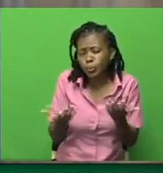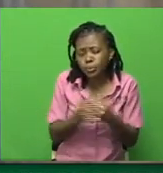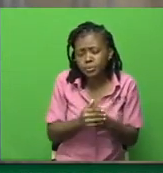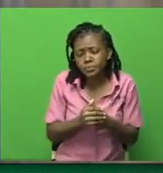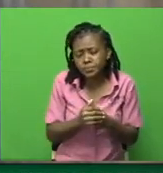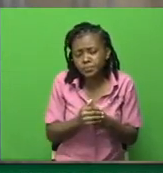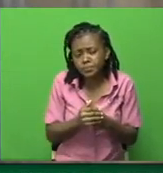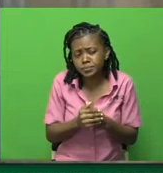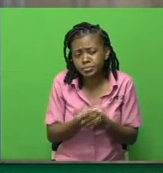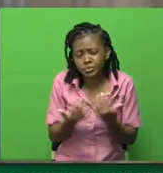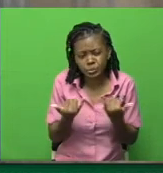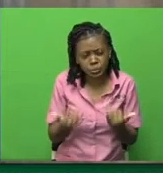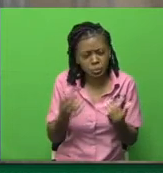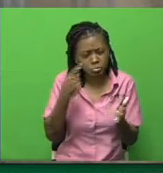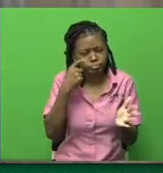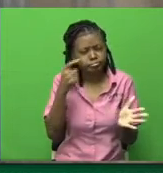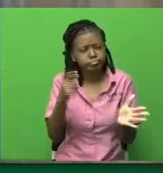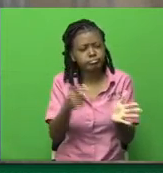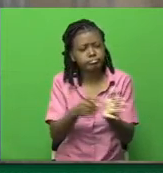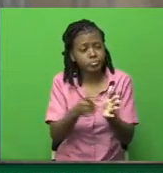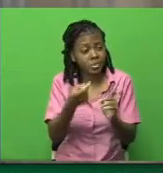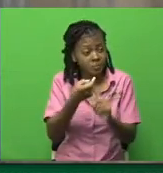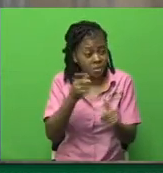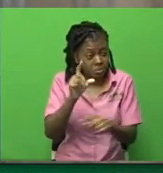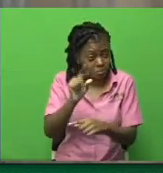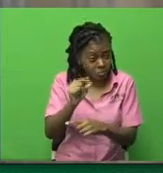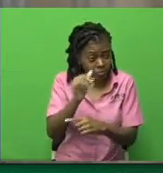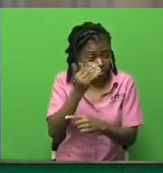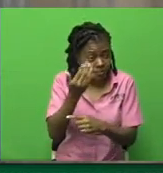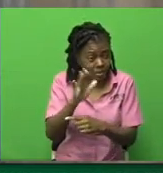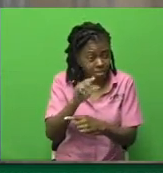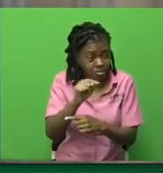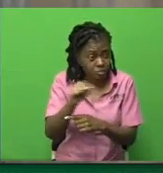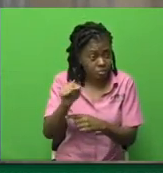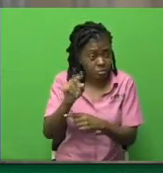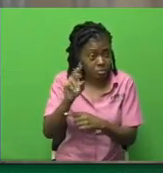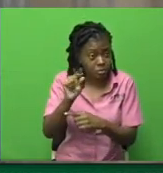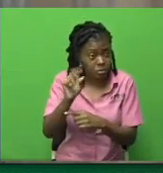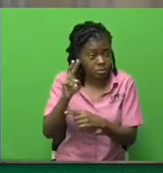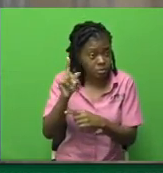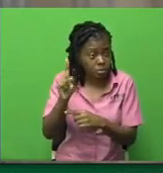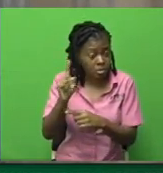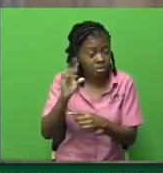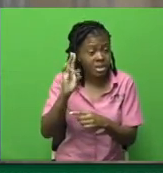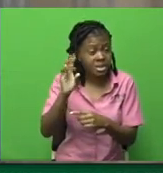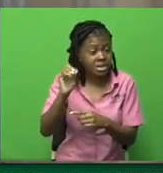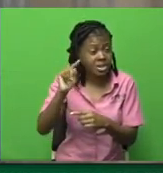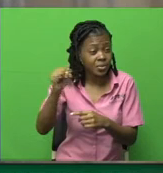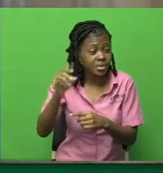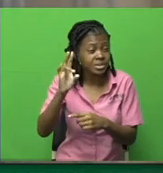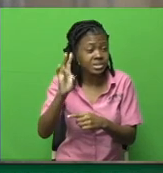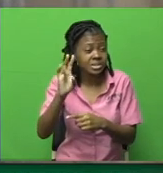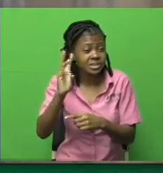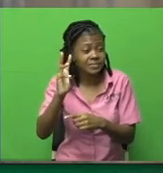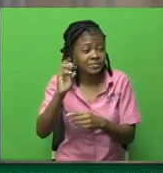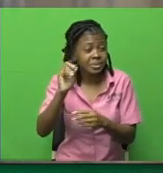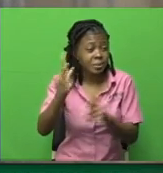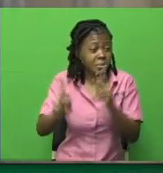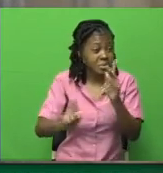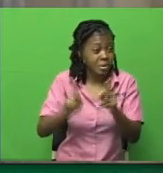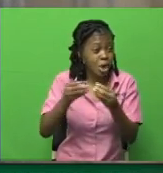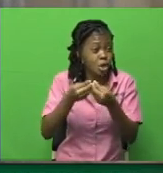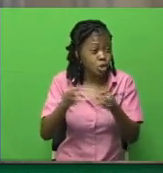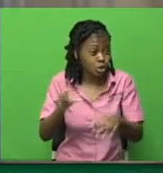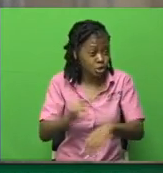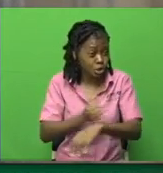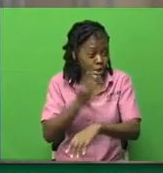was that the figures are showing from 2015 to 21 70 000 760 had lost jobs no longer in